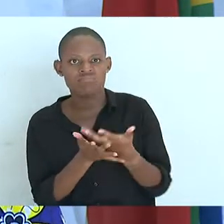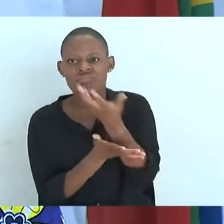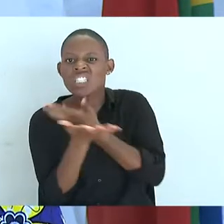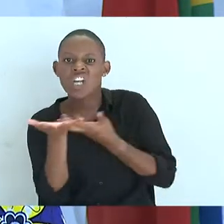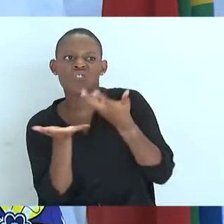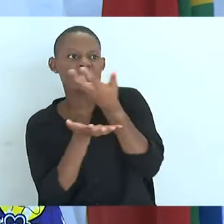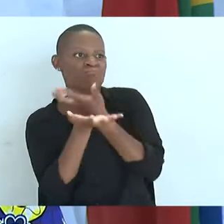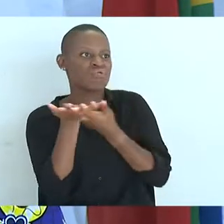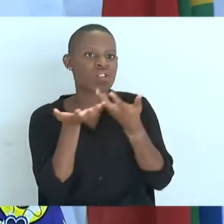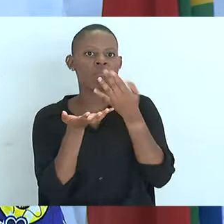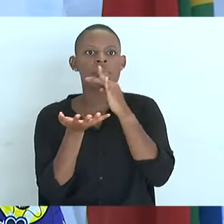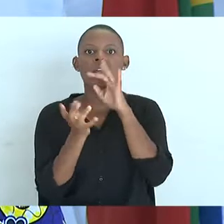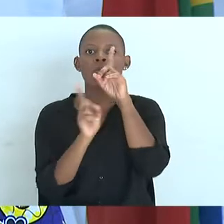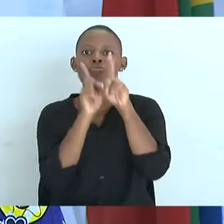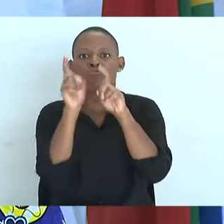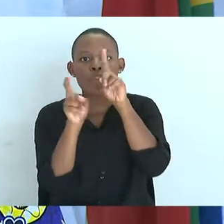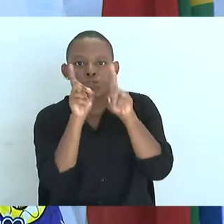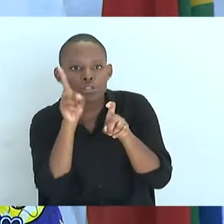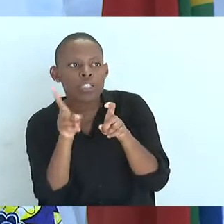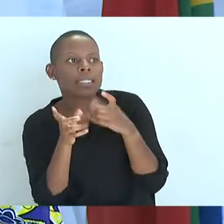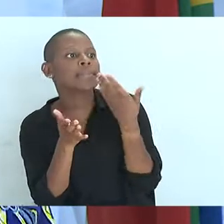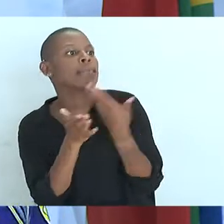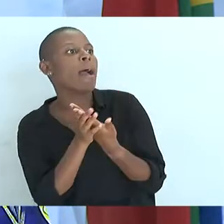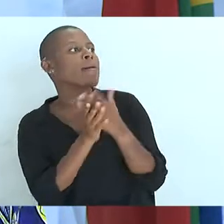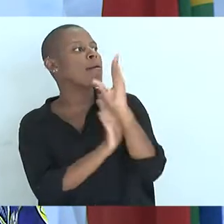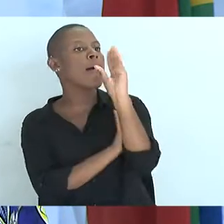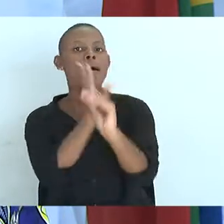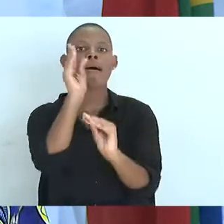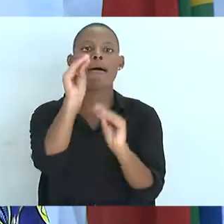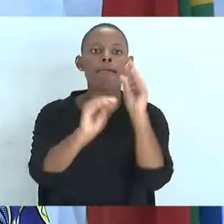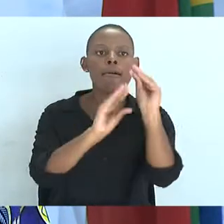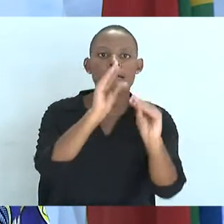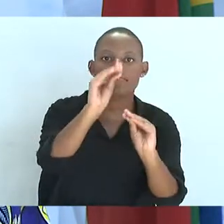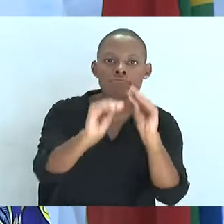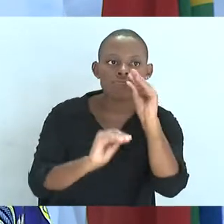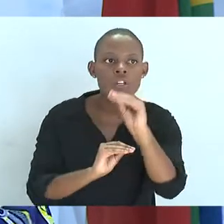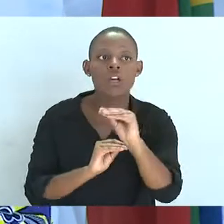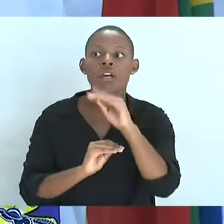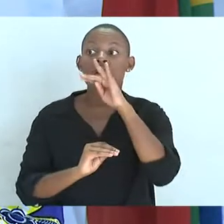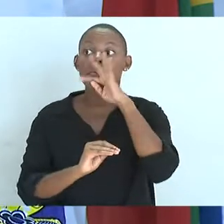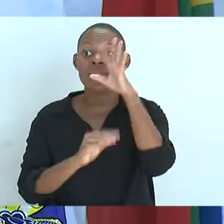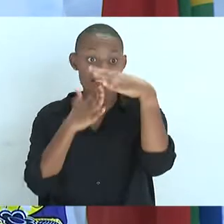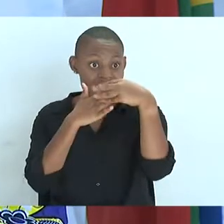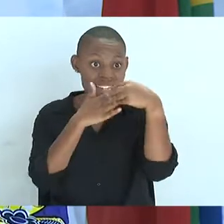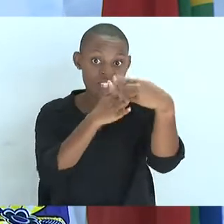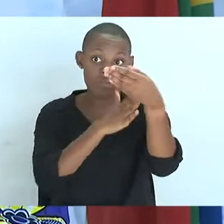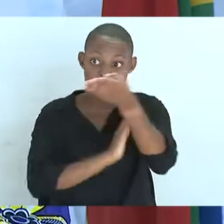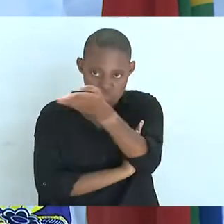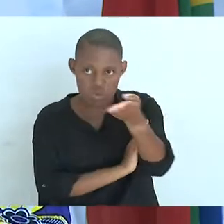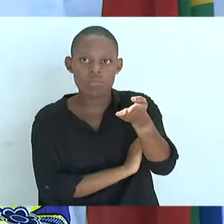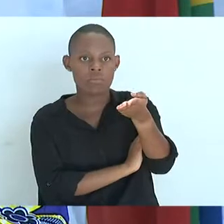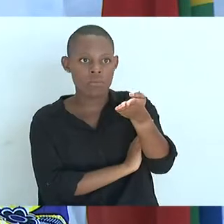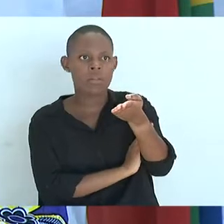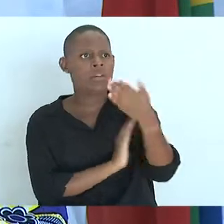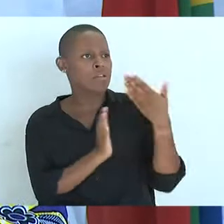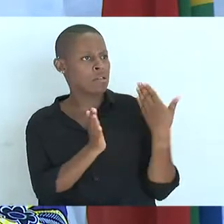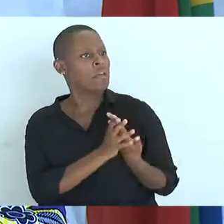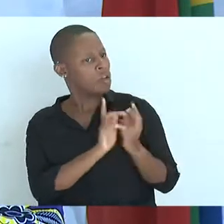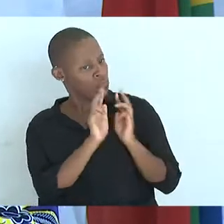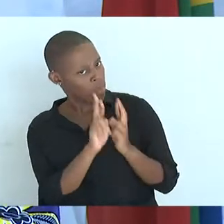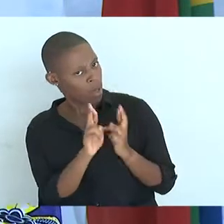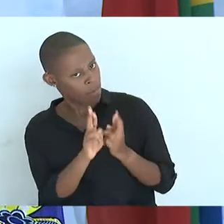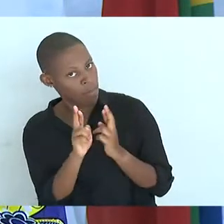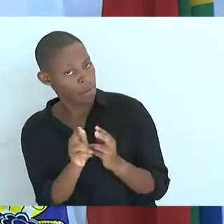where questions can be asked. Our leadership is here to respond,